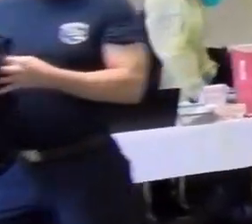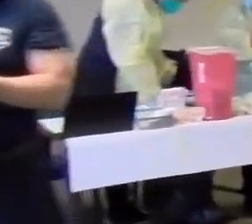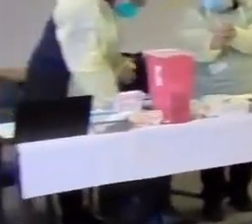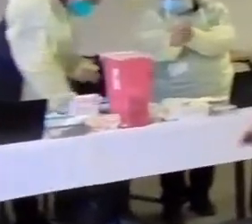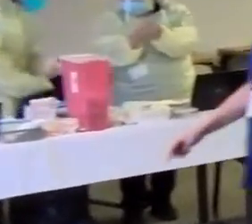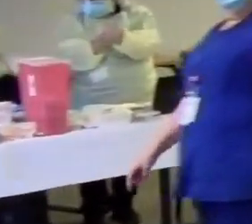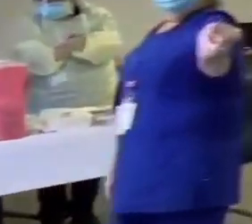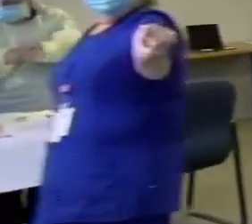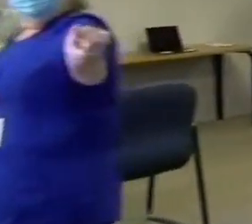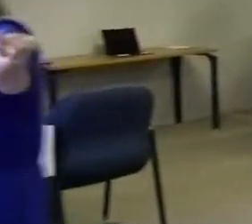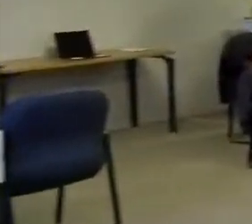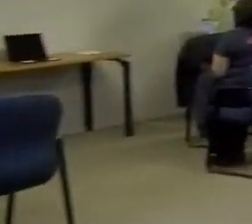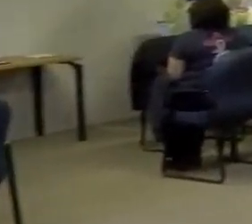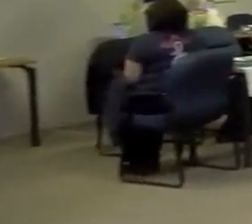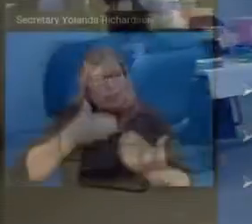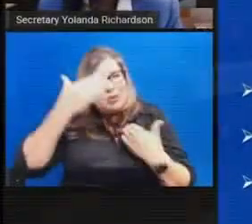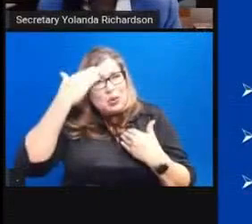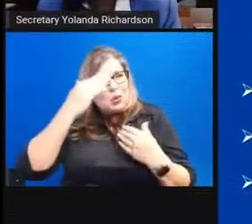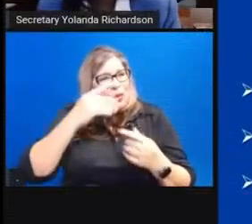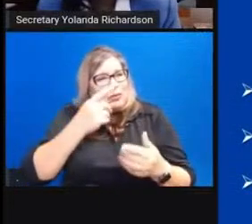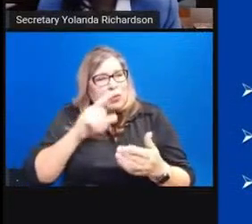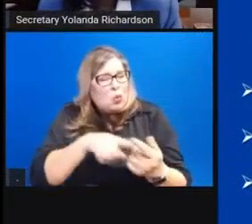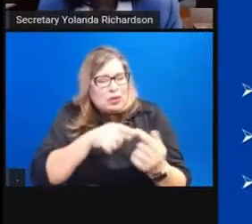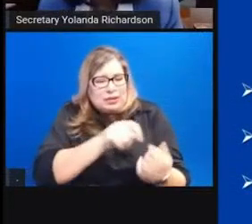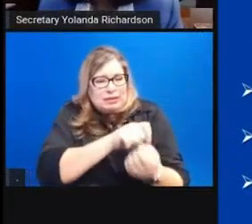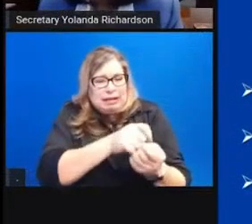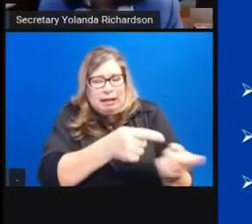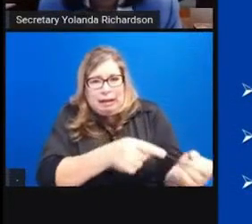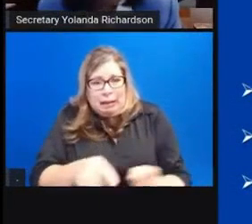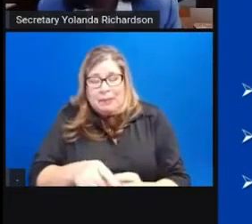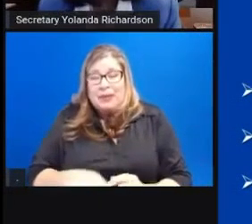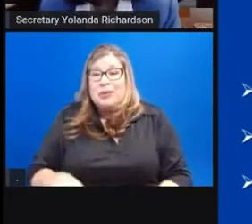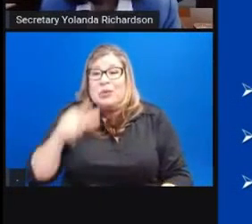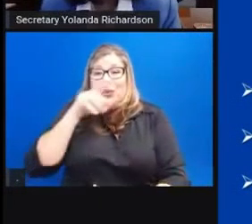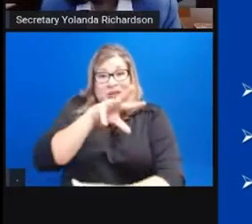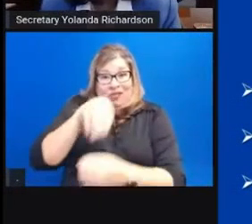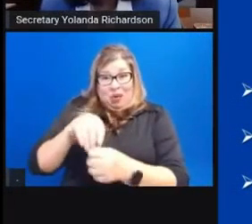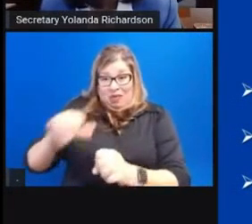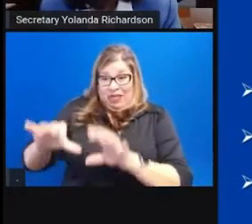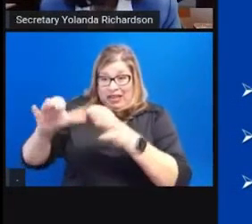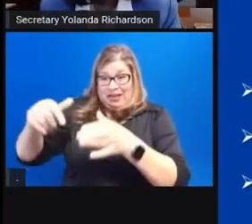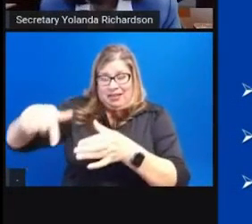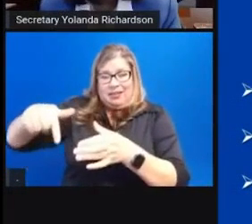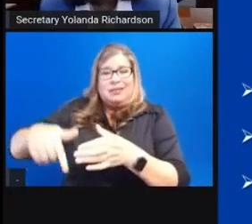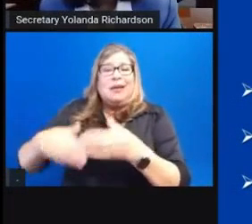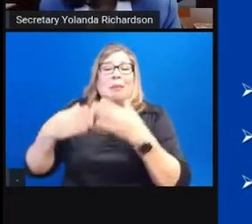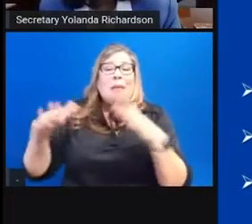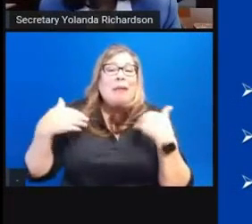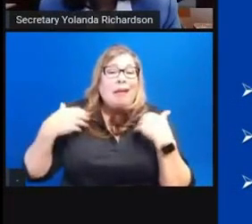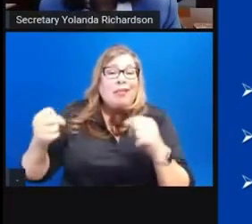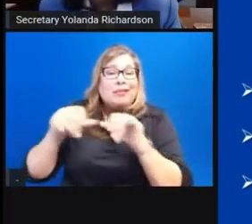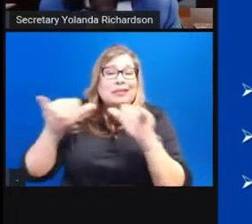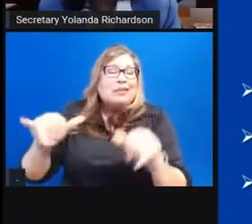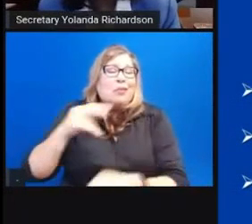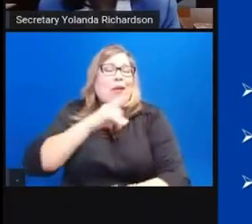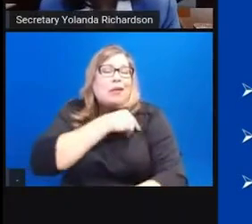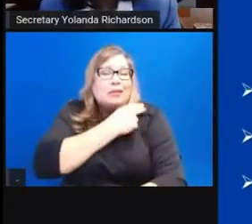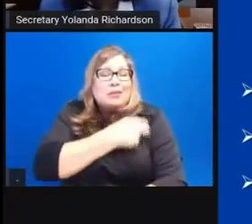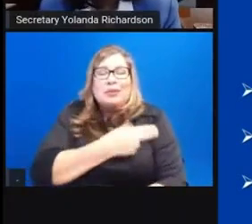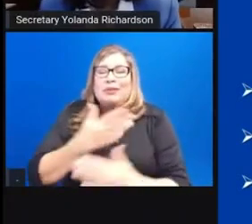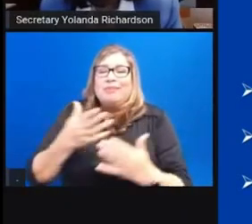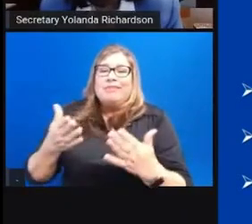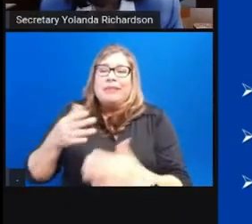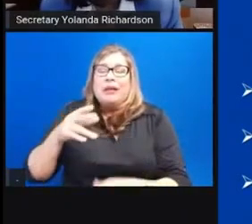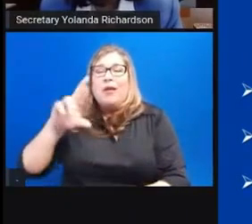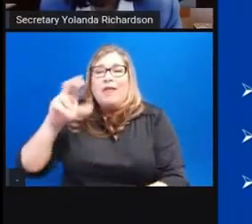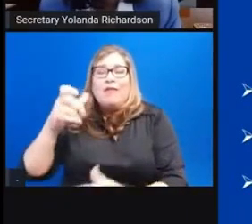allocate vaccines directly to providers. It's going to include public health systems, pharmacies, public hospitals,